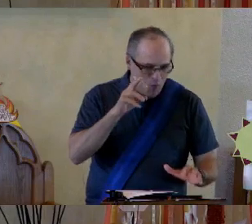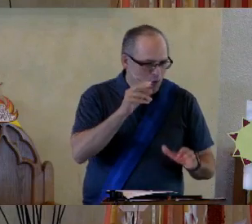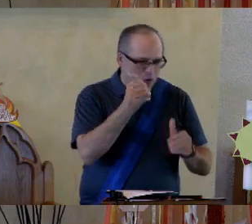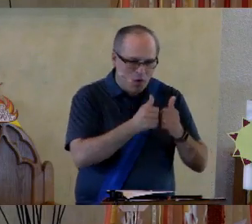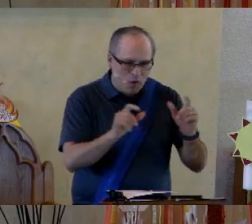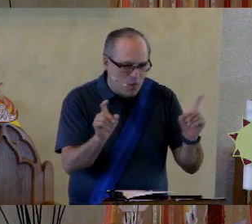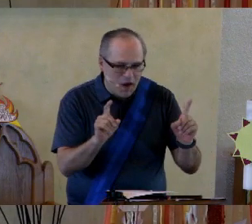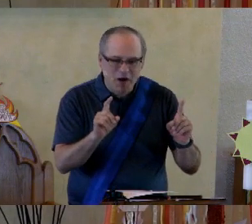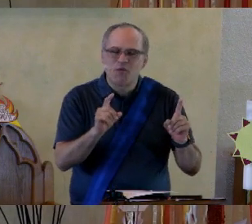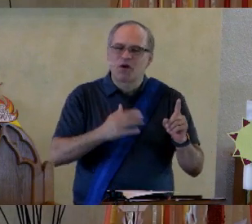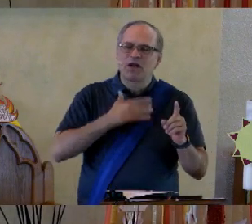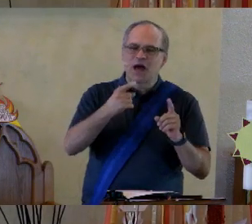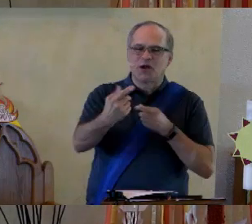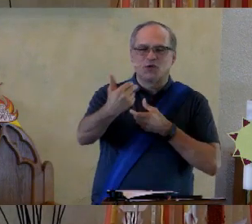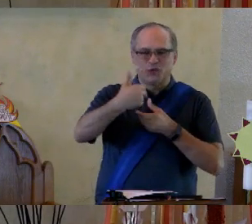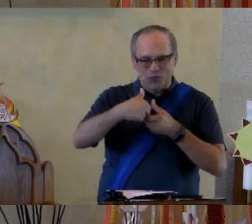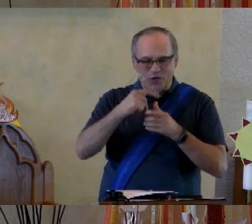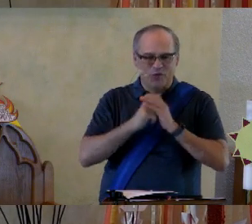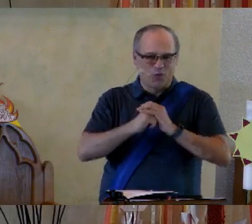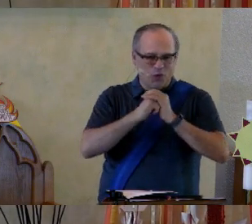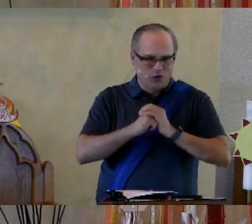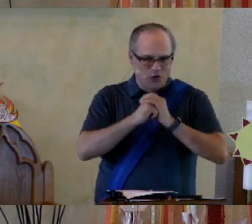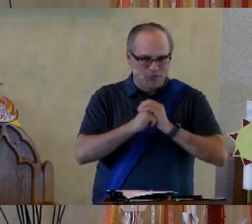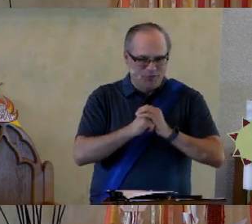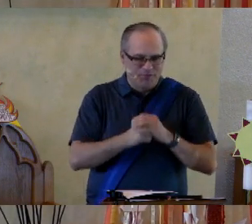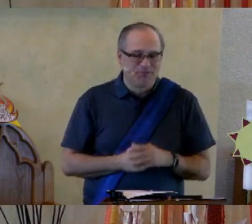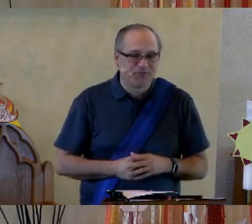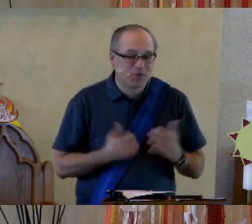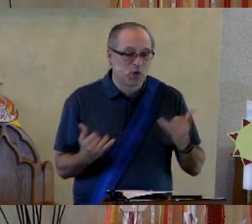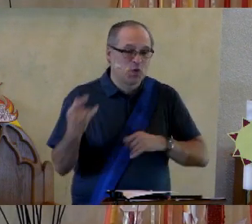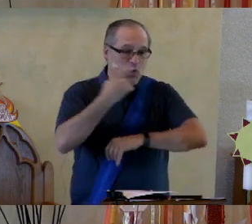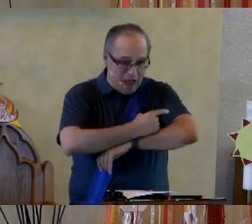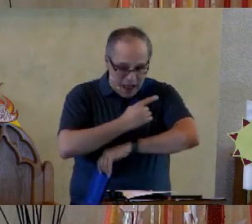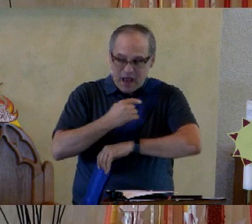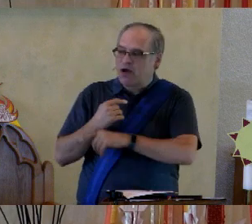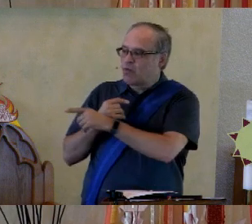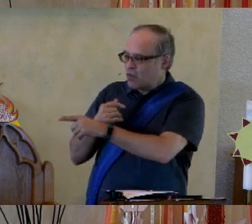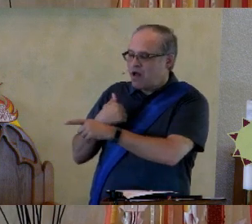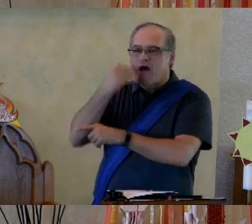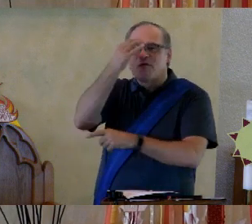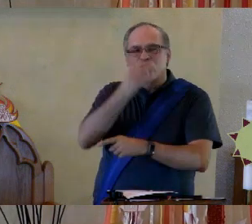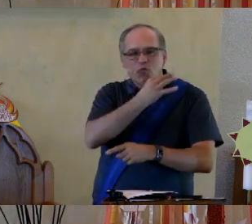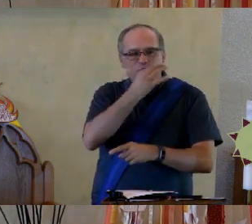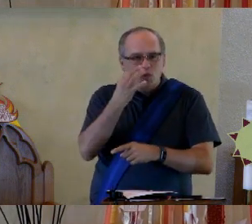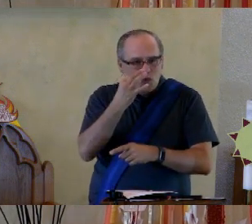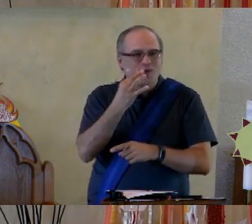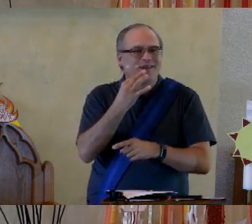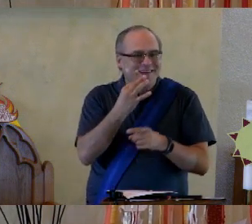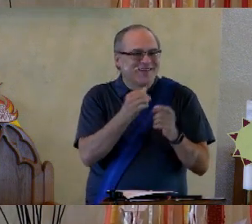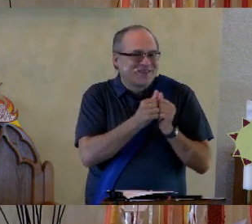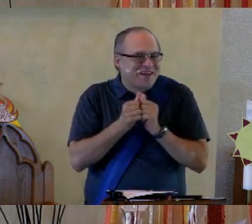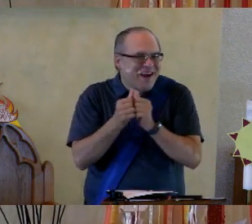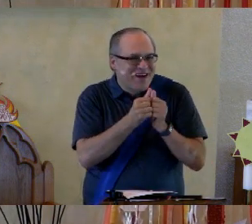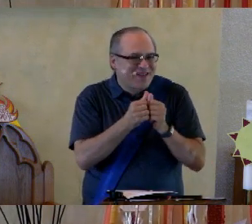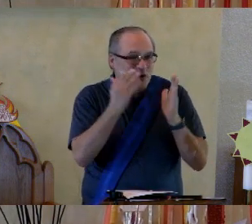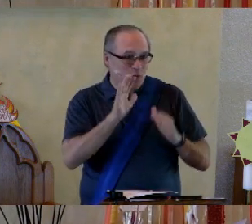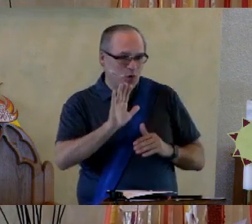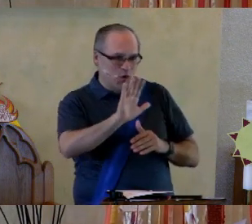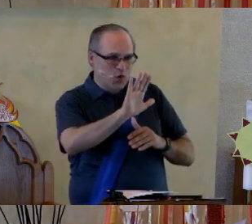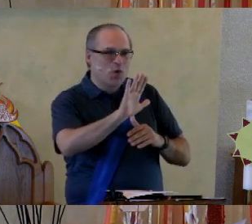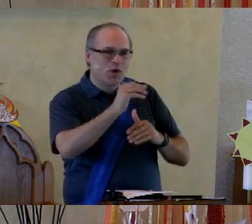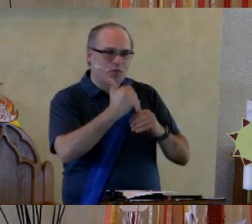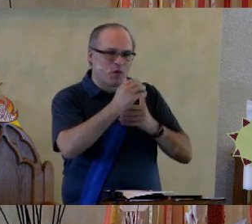take communion together, so I hope that you have your elements ready. You can use any kind of bread.